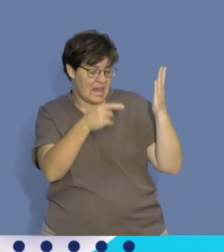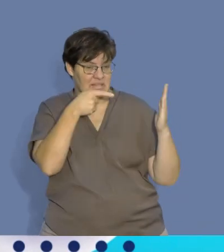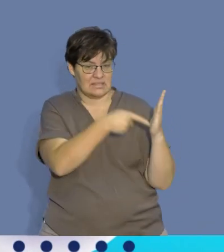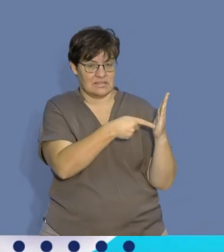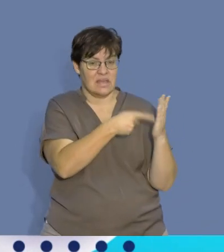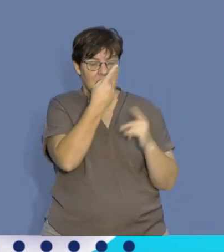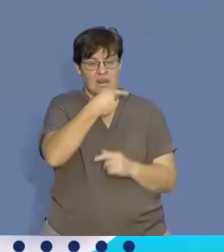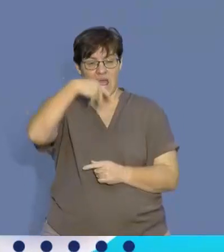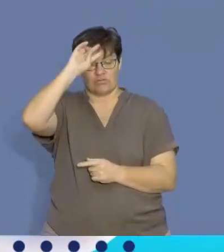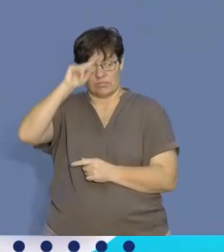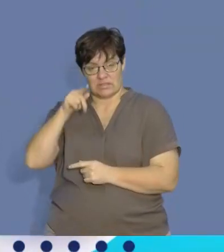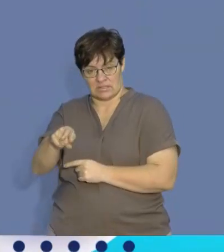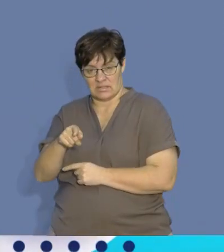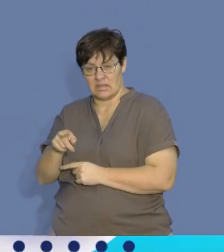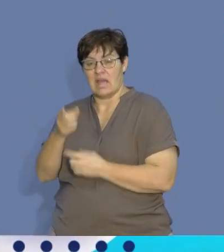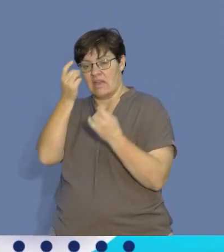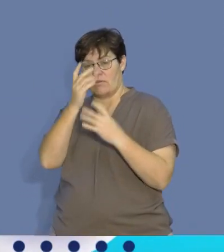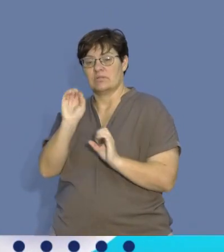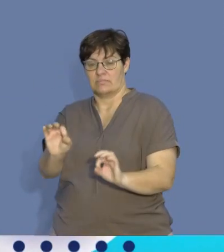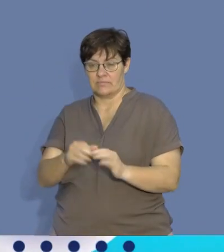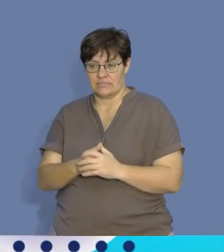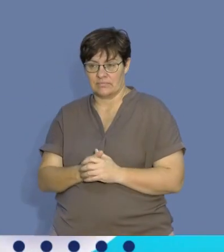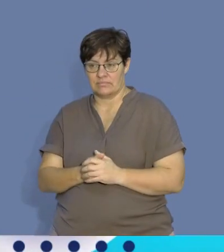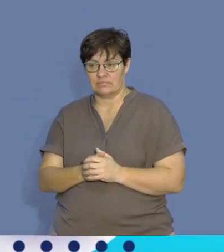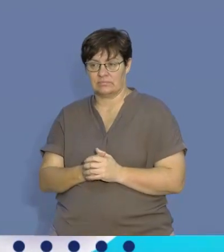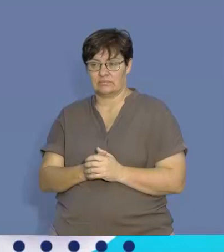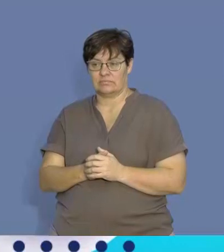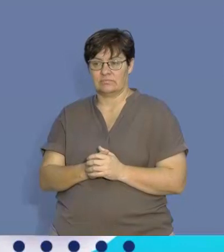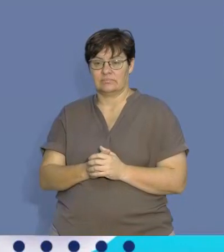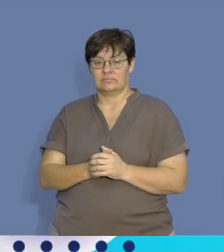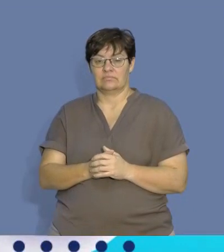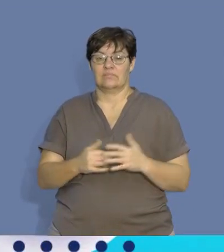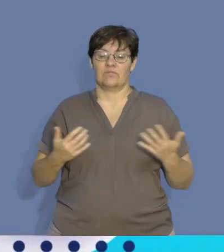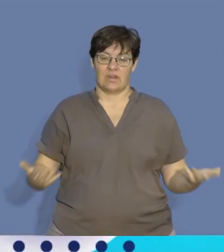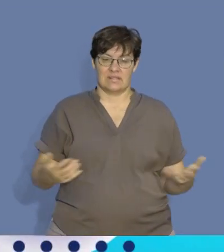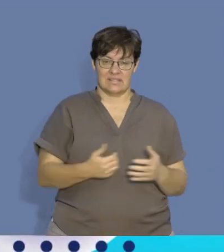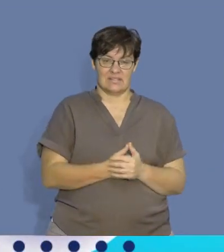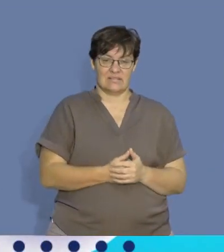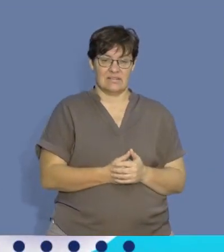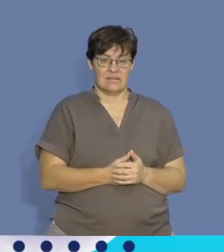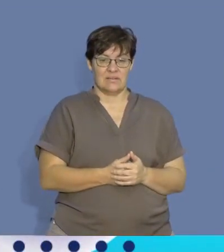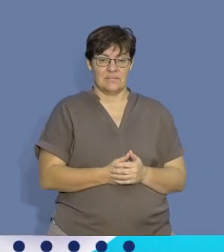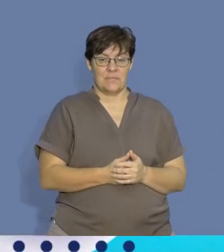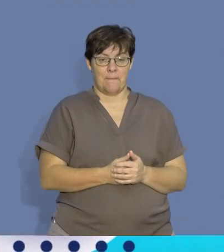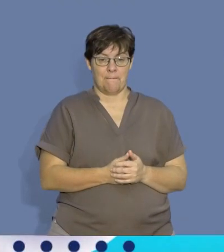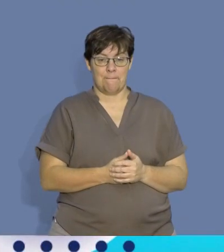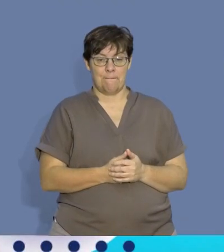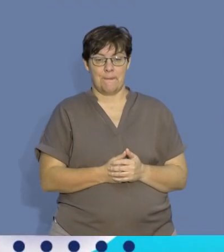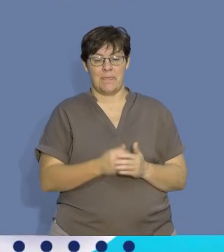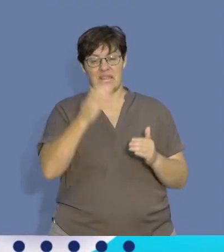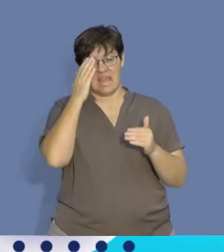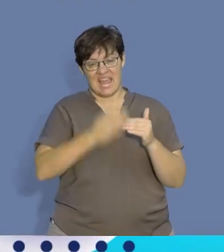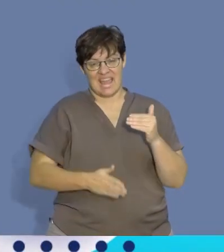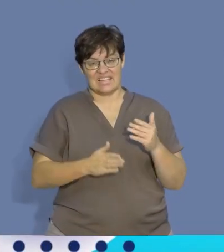to analyze and interpret that information. Okay, right, and like I said earlier